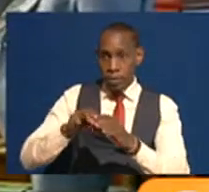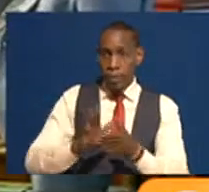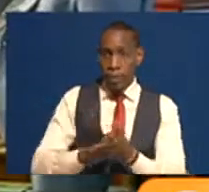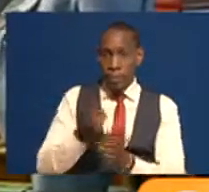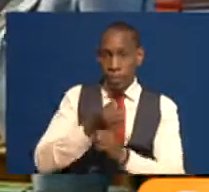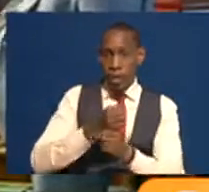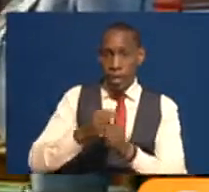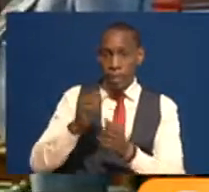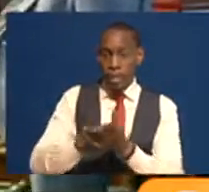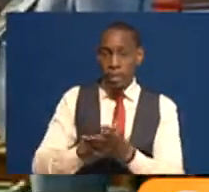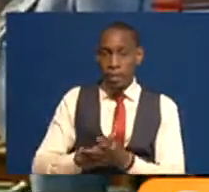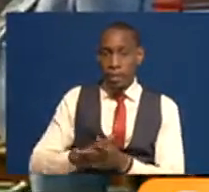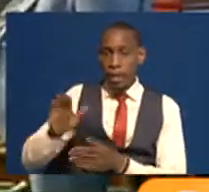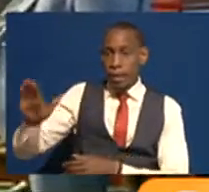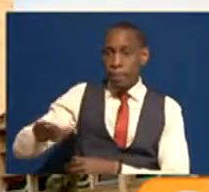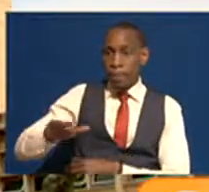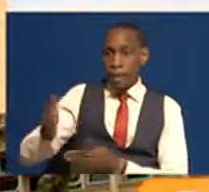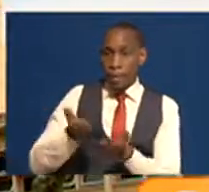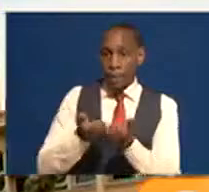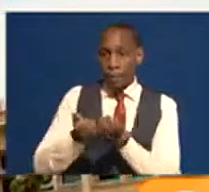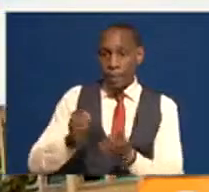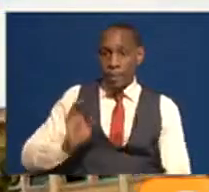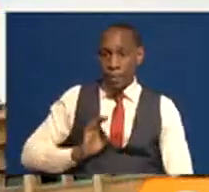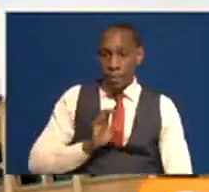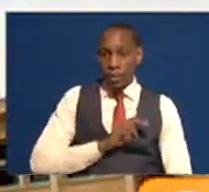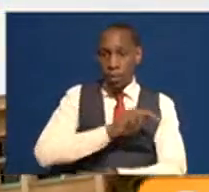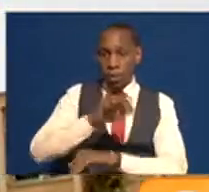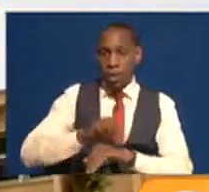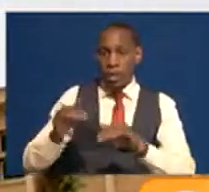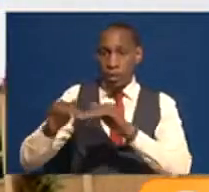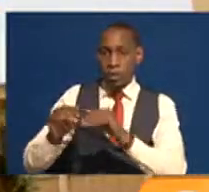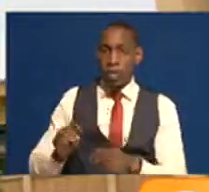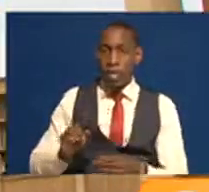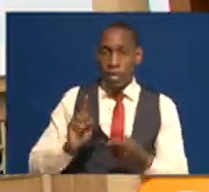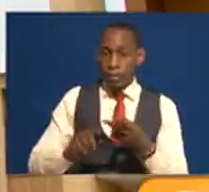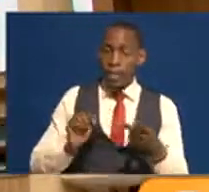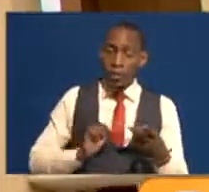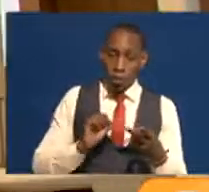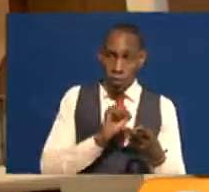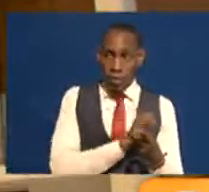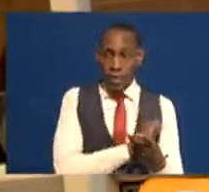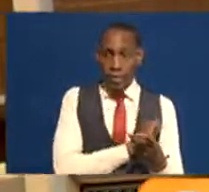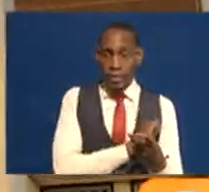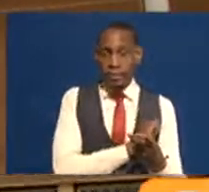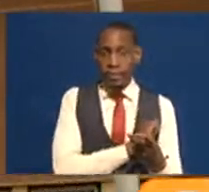constituting the House business committees in the National Assembly and Senate.